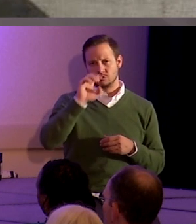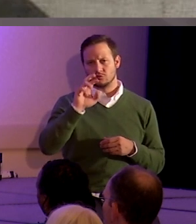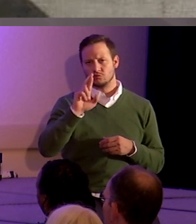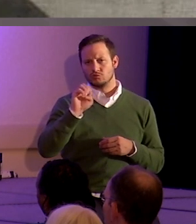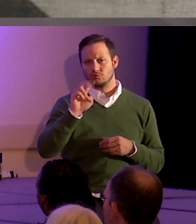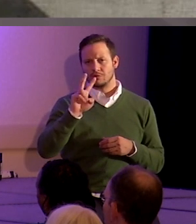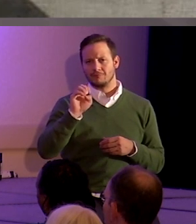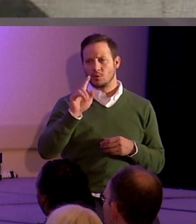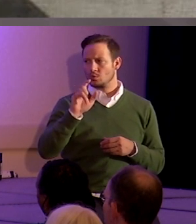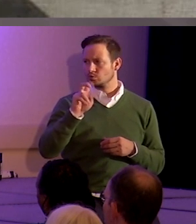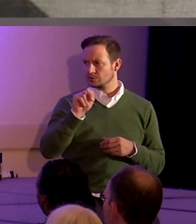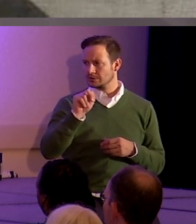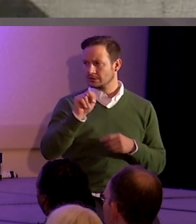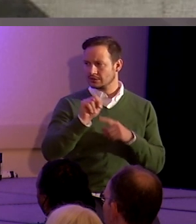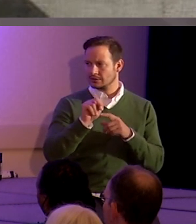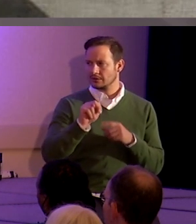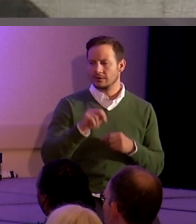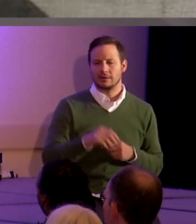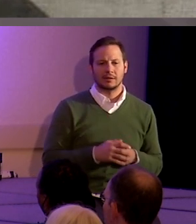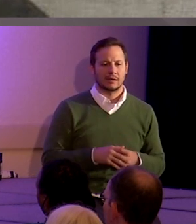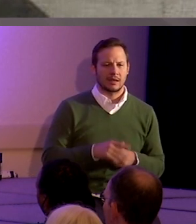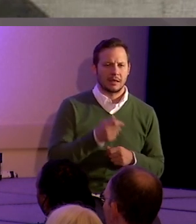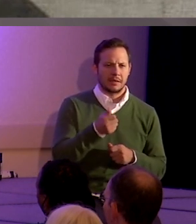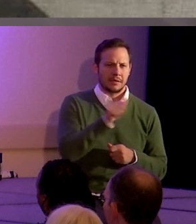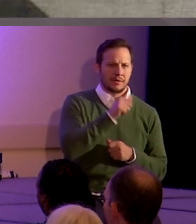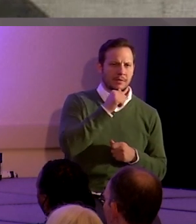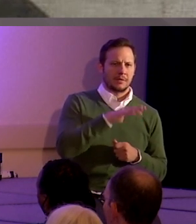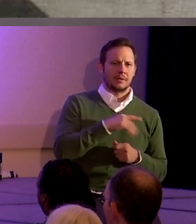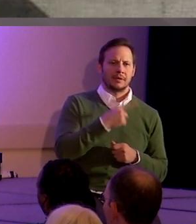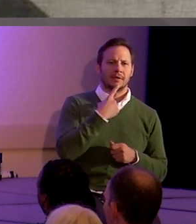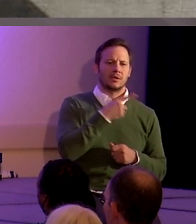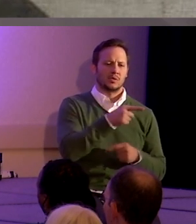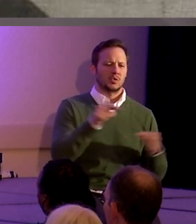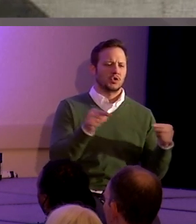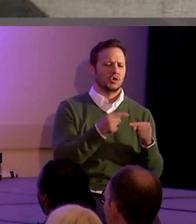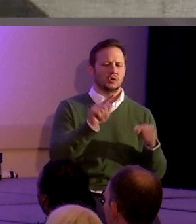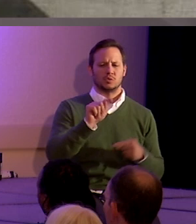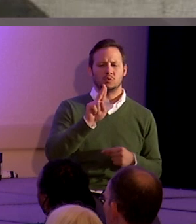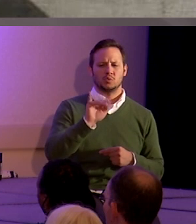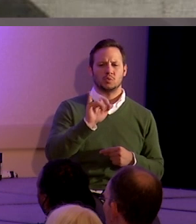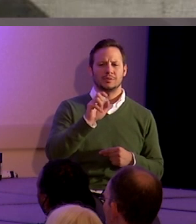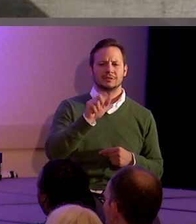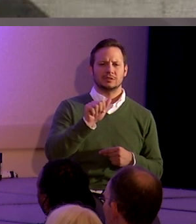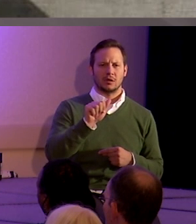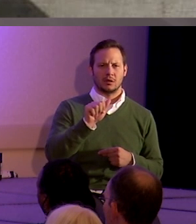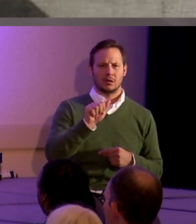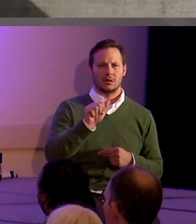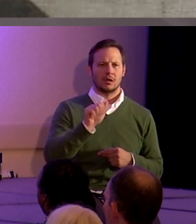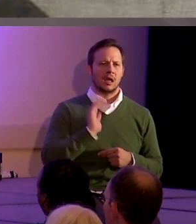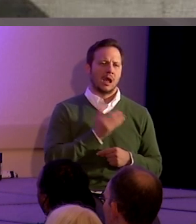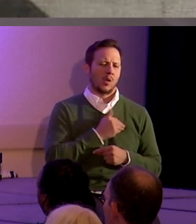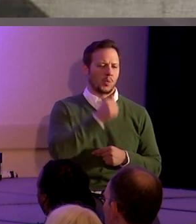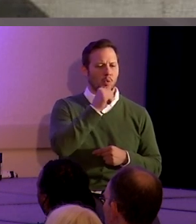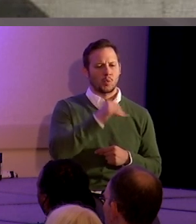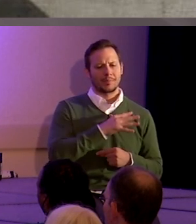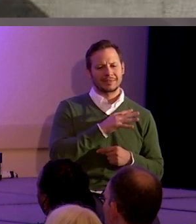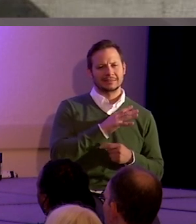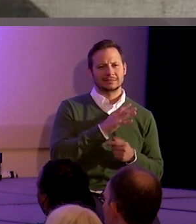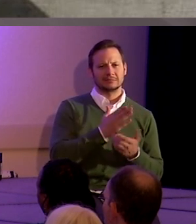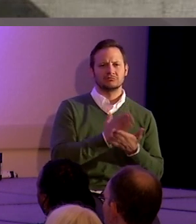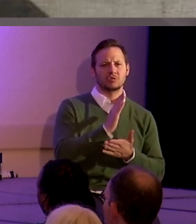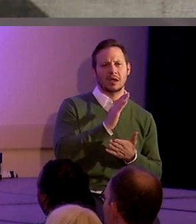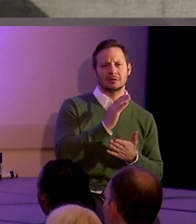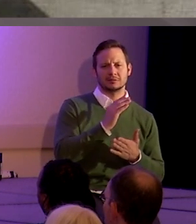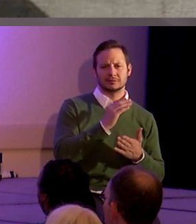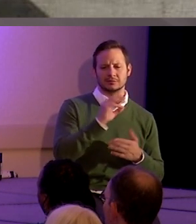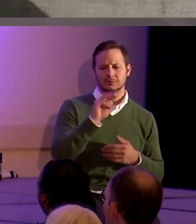that. Amina Sabui was blamed for pushing back the Tunisian women's liberation movement. And I have been accused of